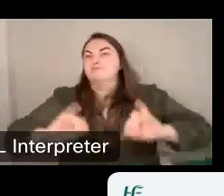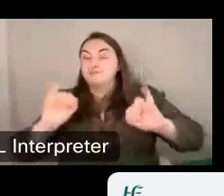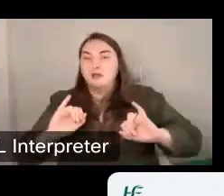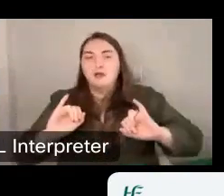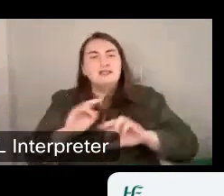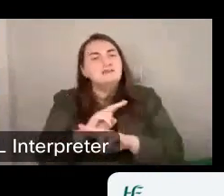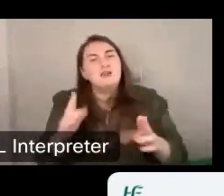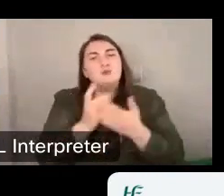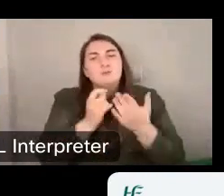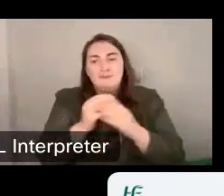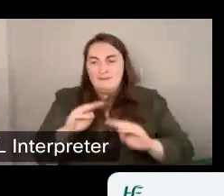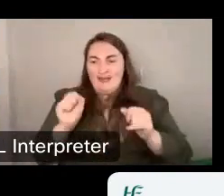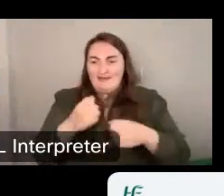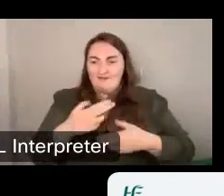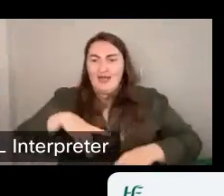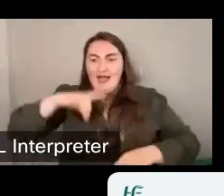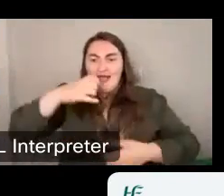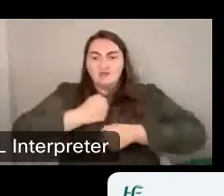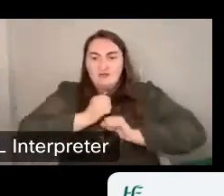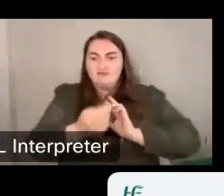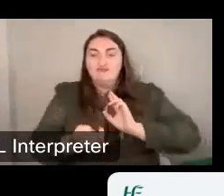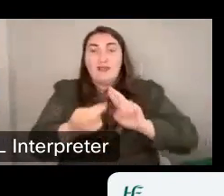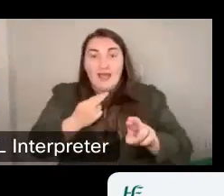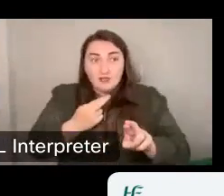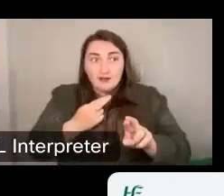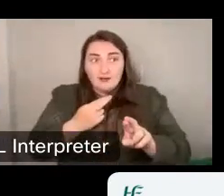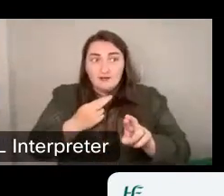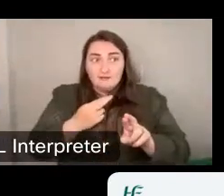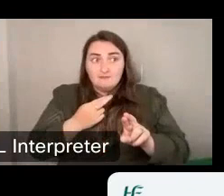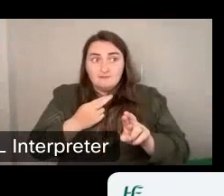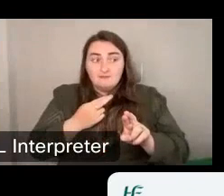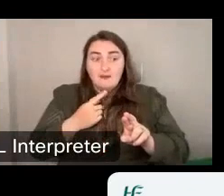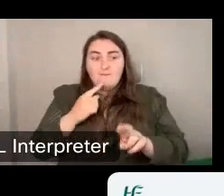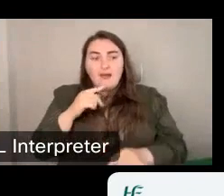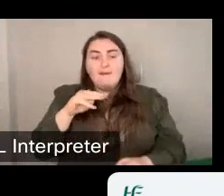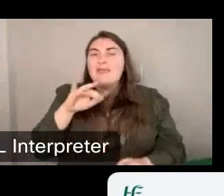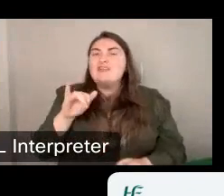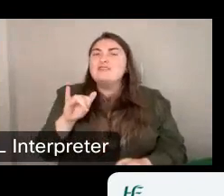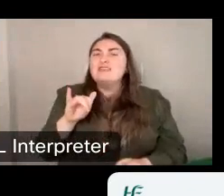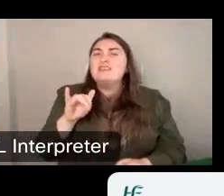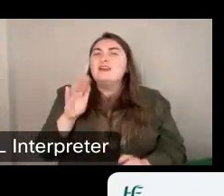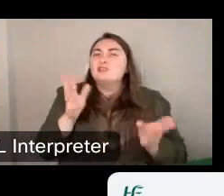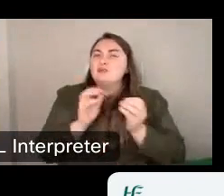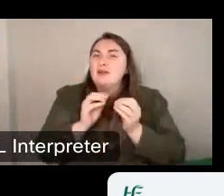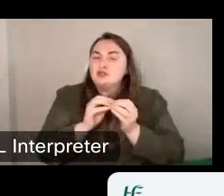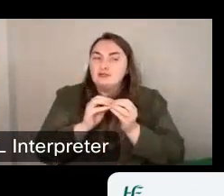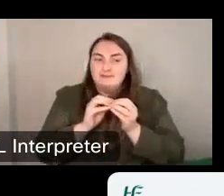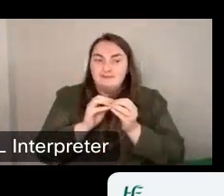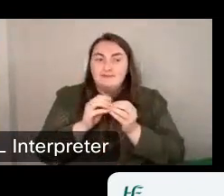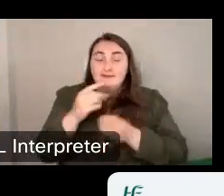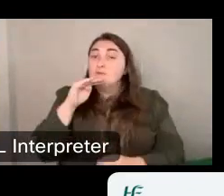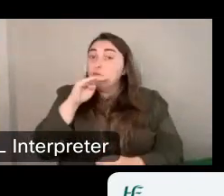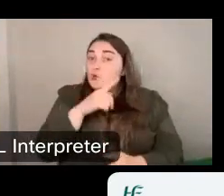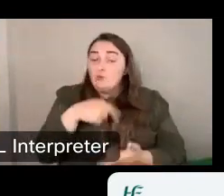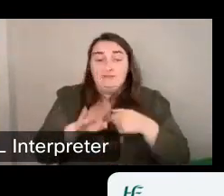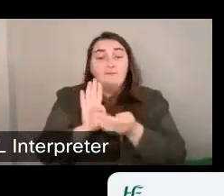Sometimes people have a high stress reaction, and as Mary said a while ago, it's important that we normalize